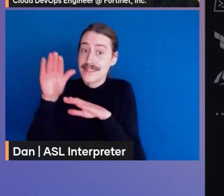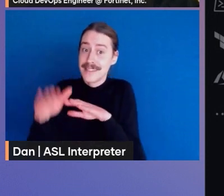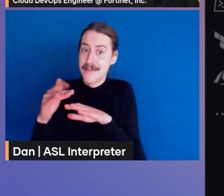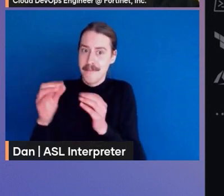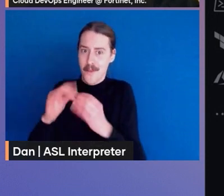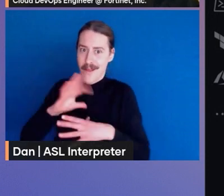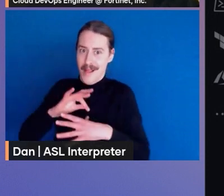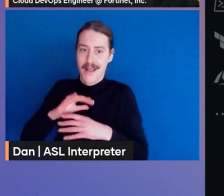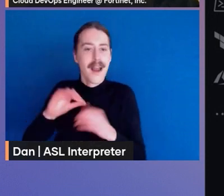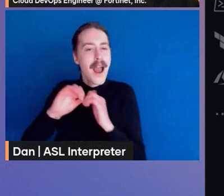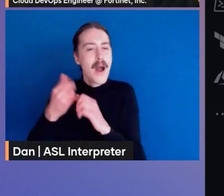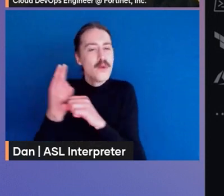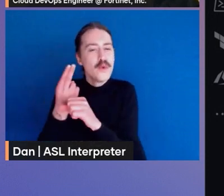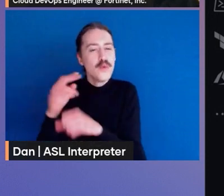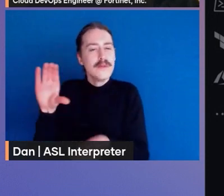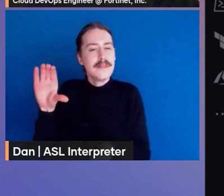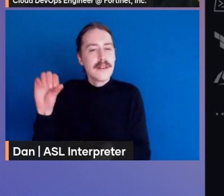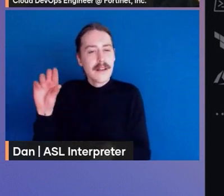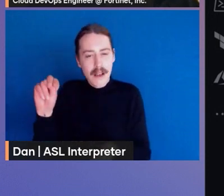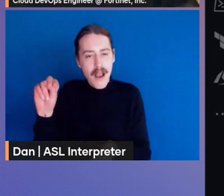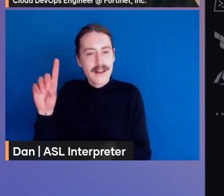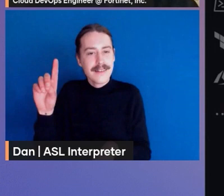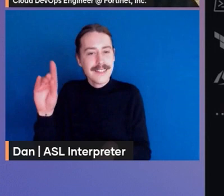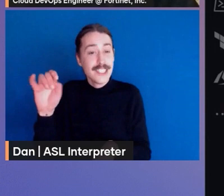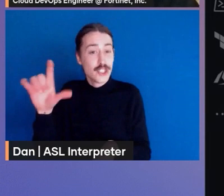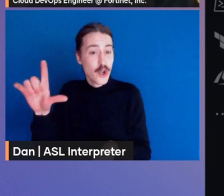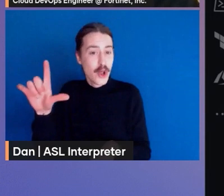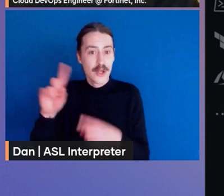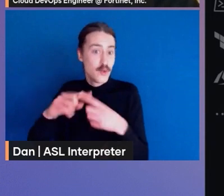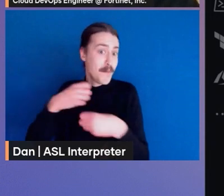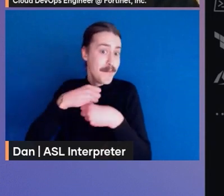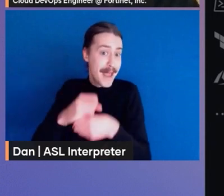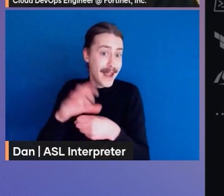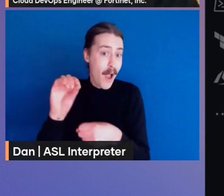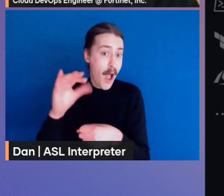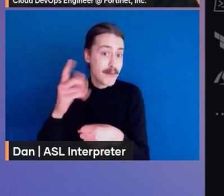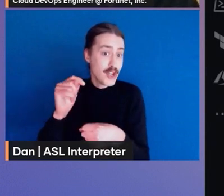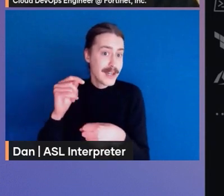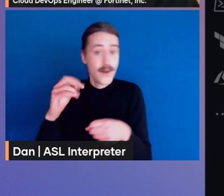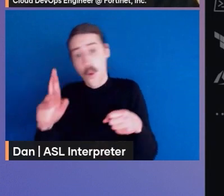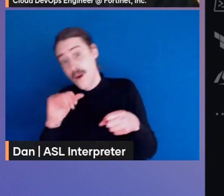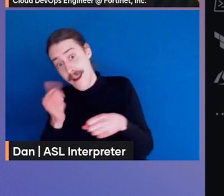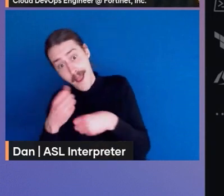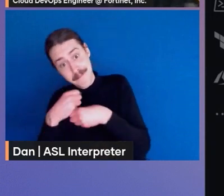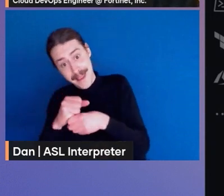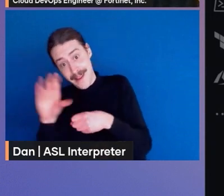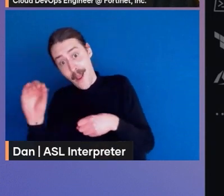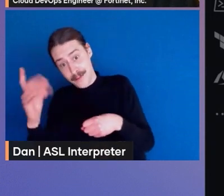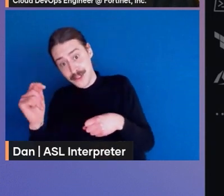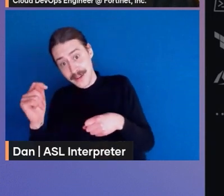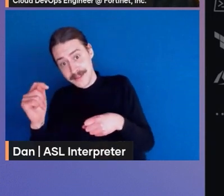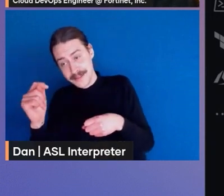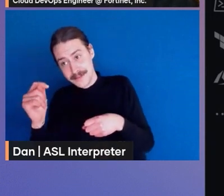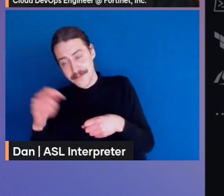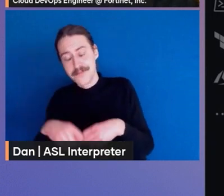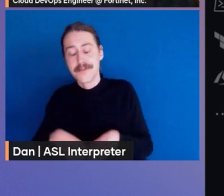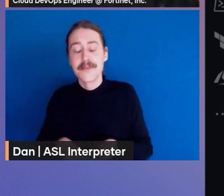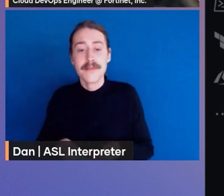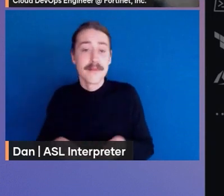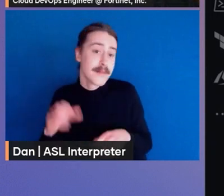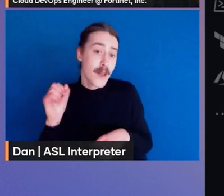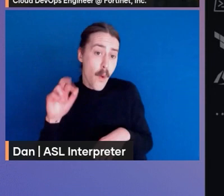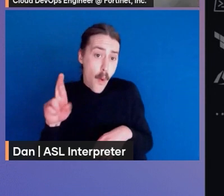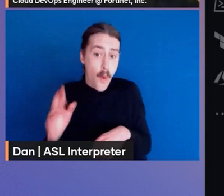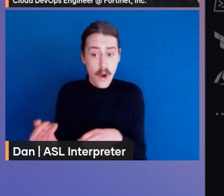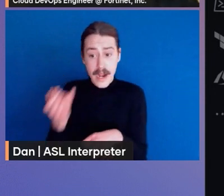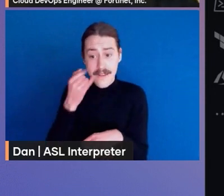conditional to create an object or not when objects are being created. Or if you have this list, just